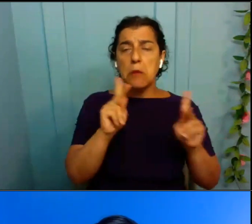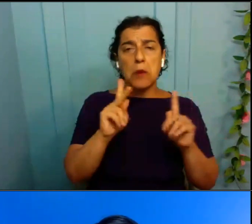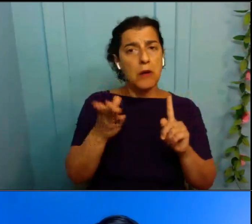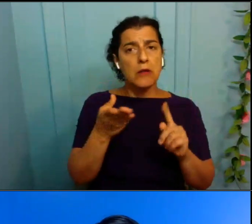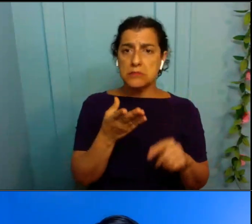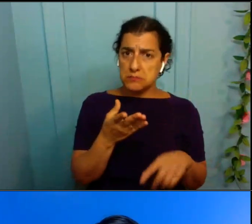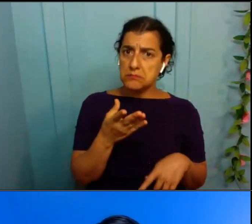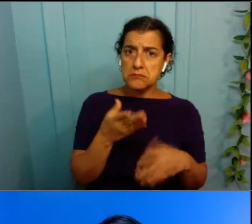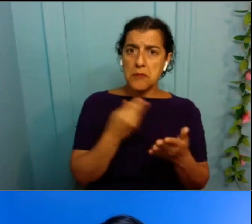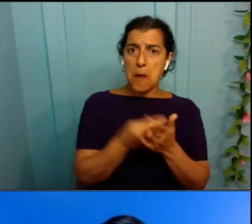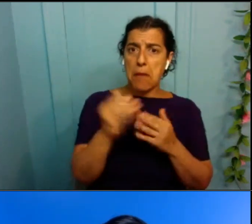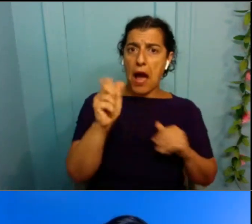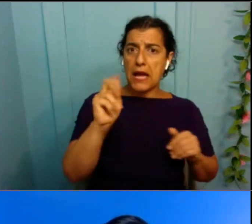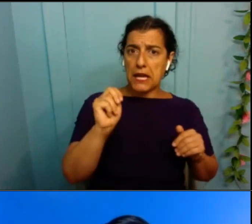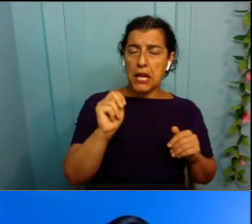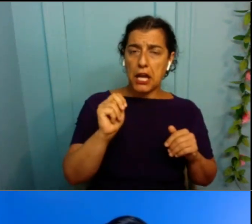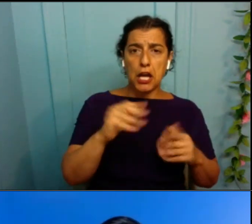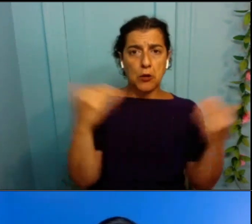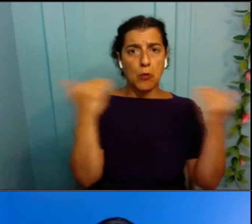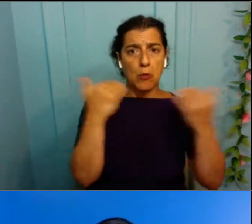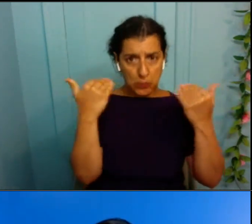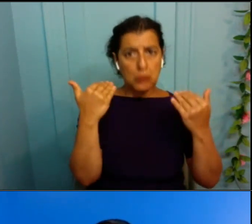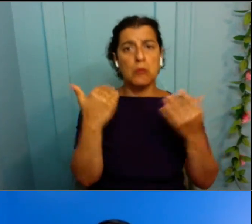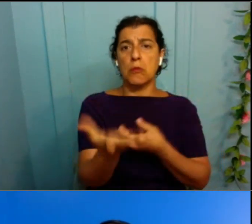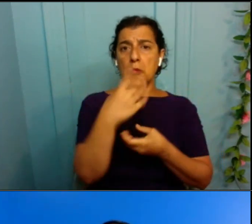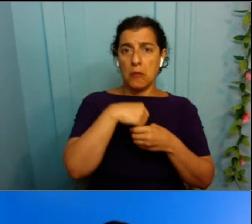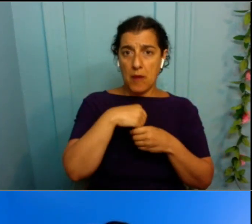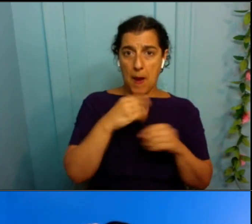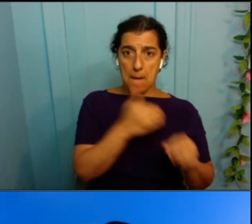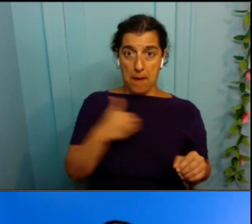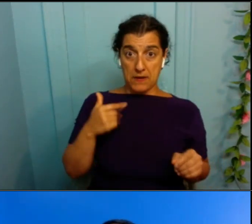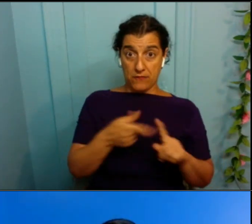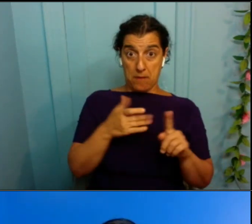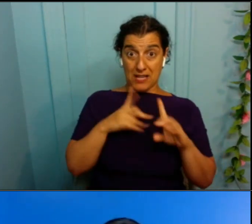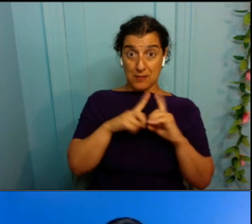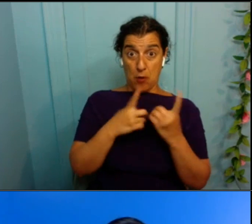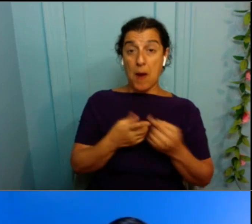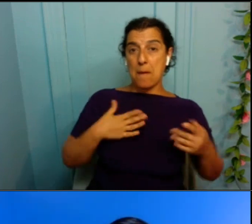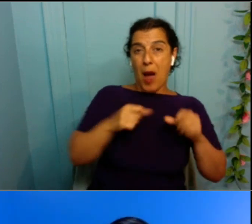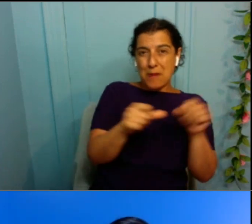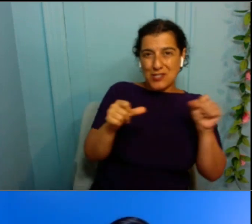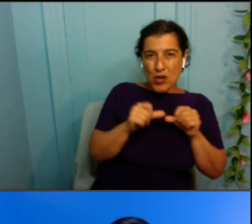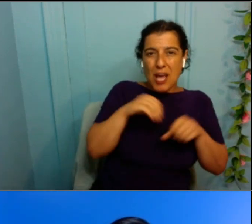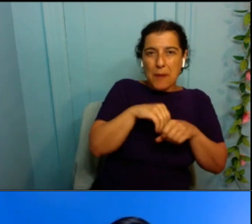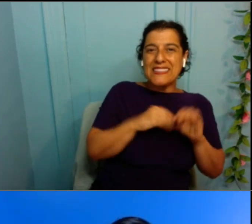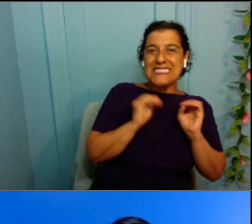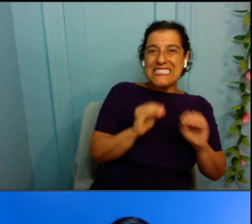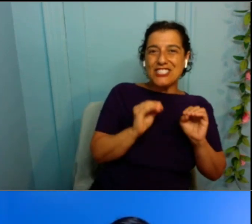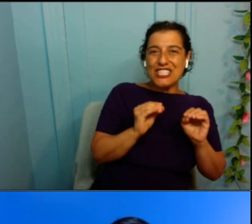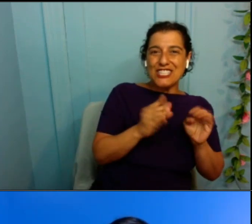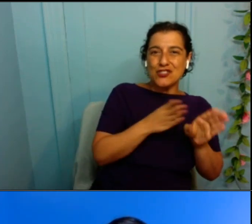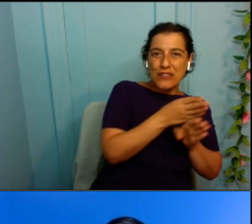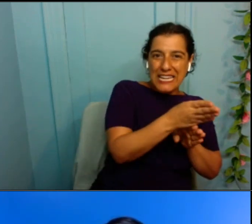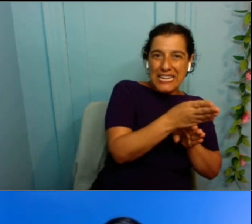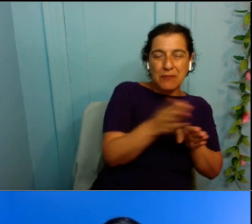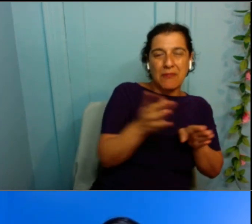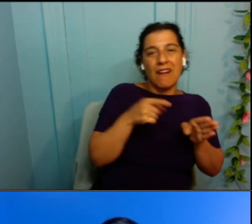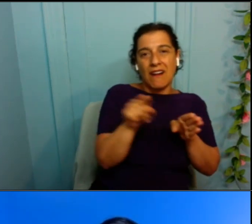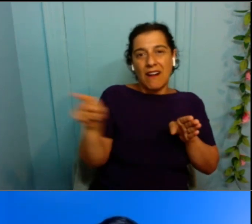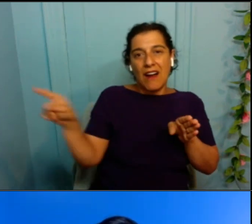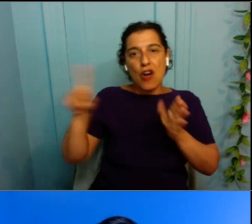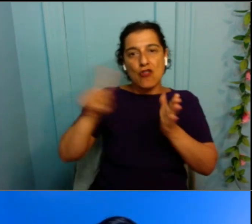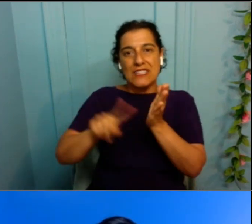the members of my department. I think it helps that my position is slightly different than theirs. I'm in the teaching stream. and they're all in the